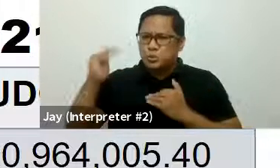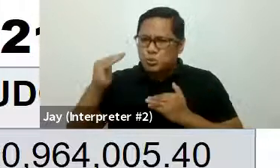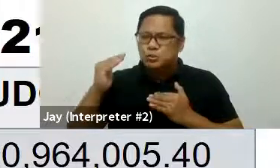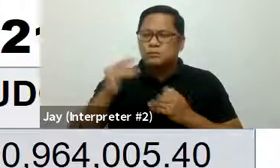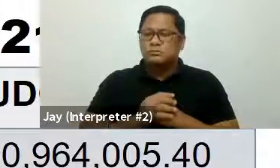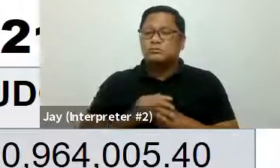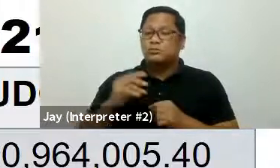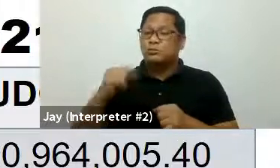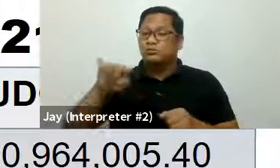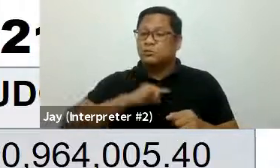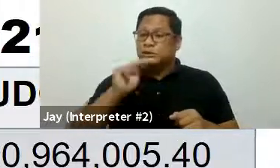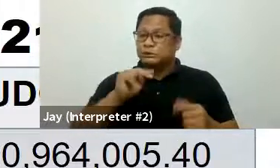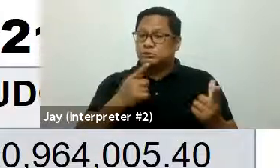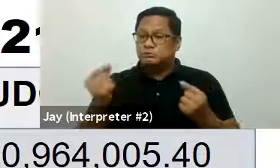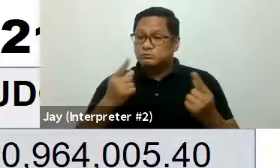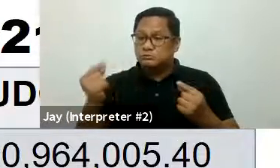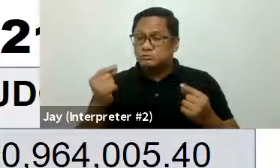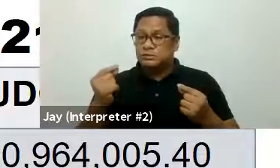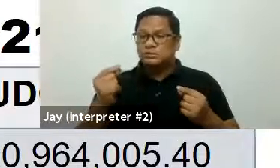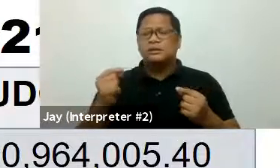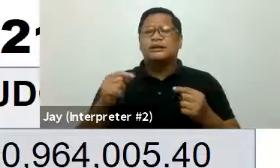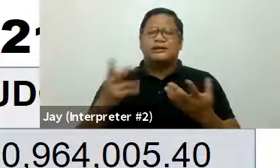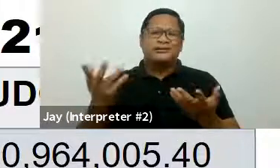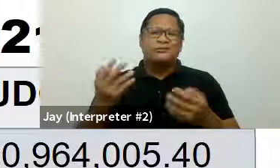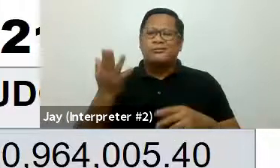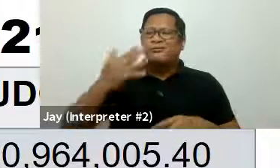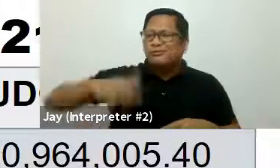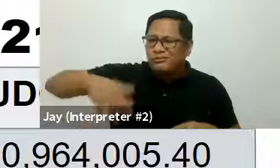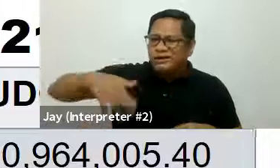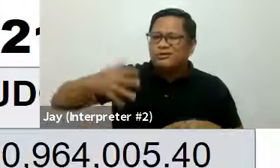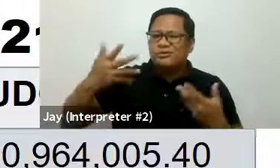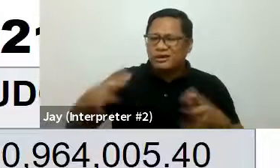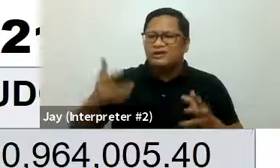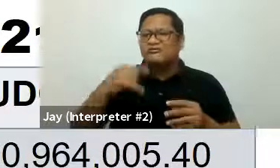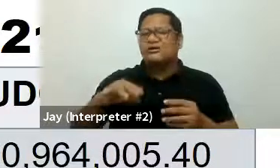to implement this long overdue Cancer Assistance Fund.